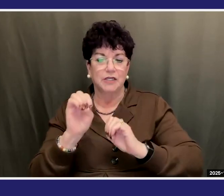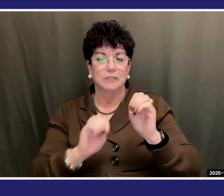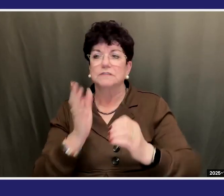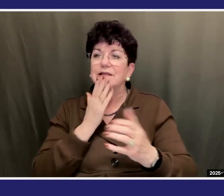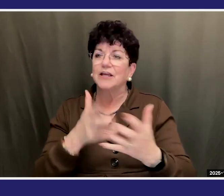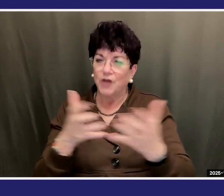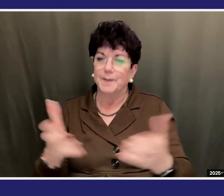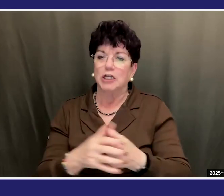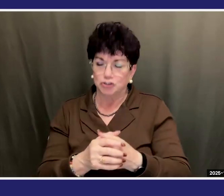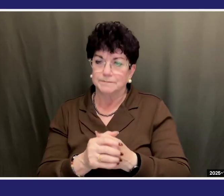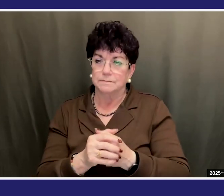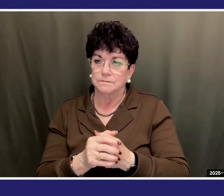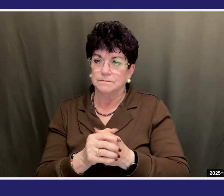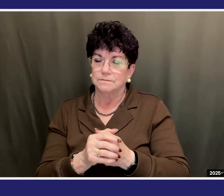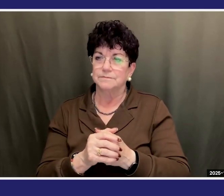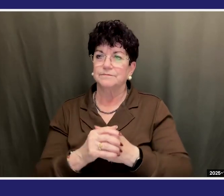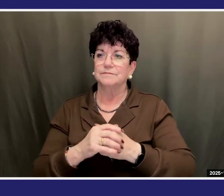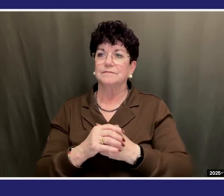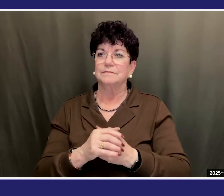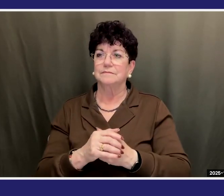you very much.